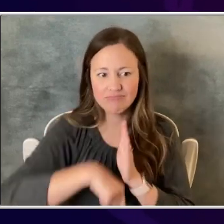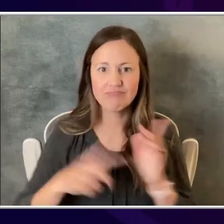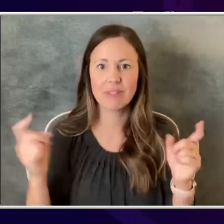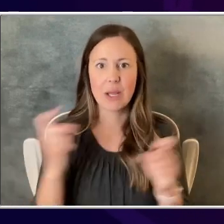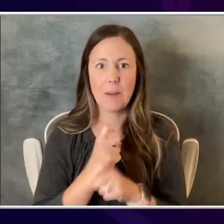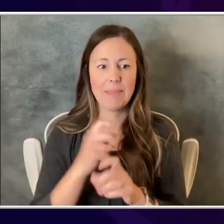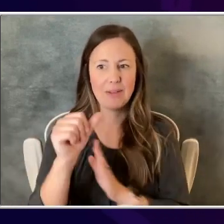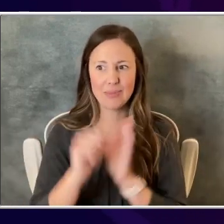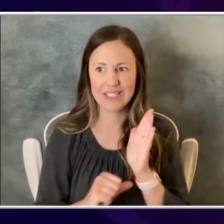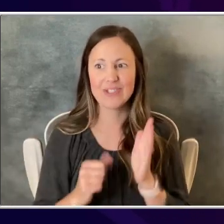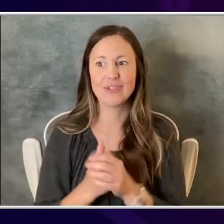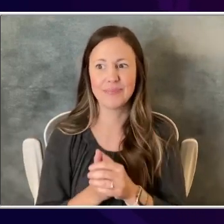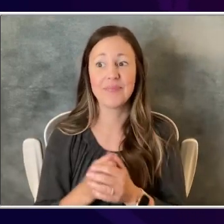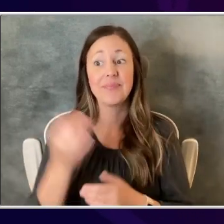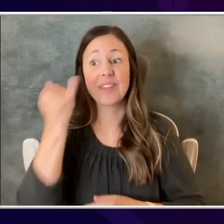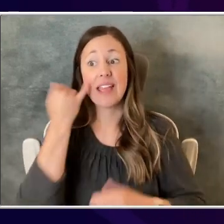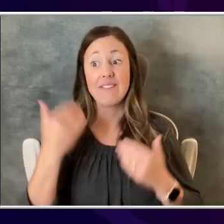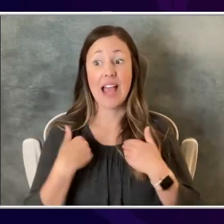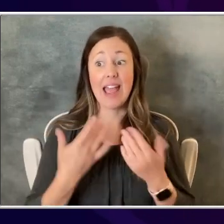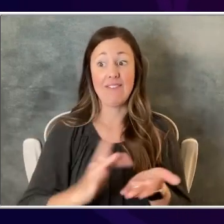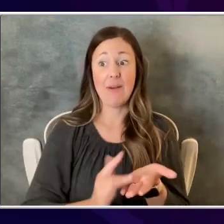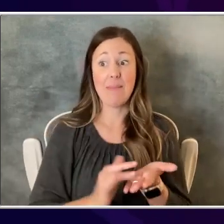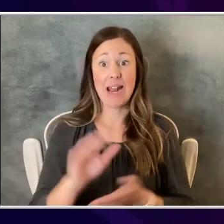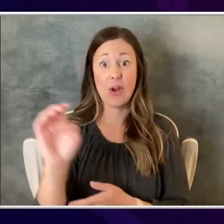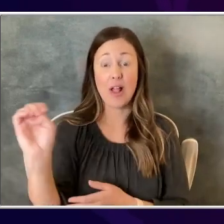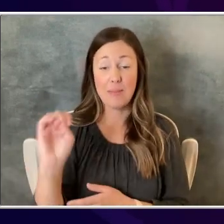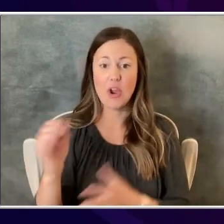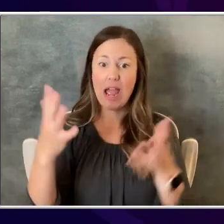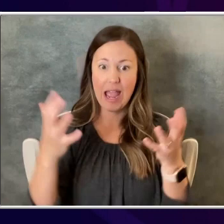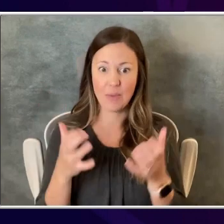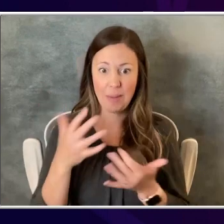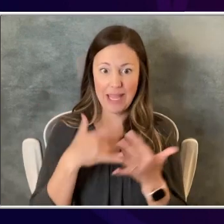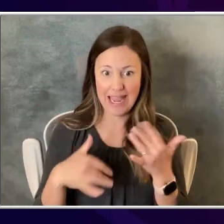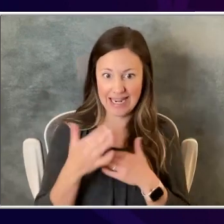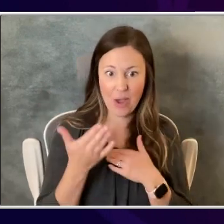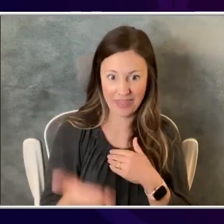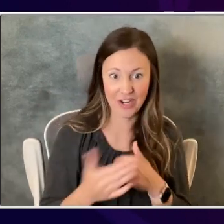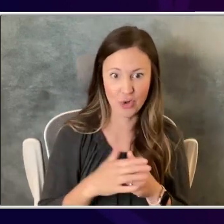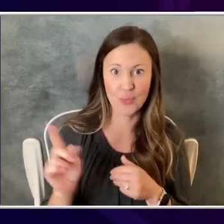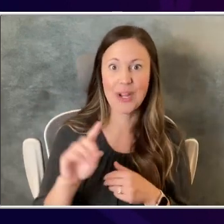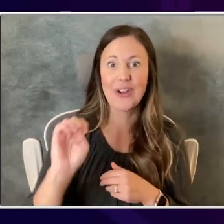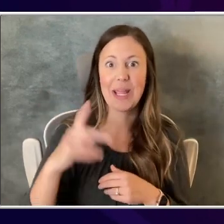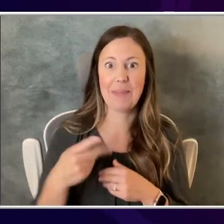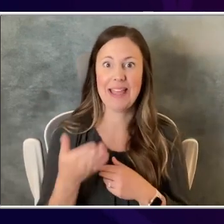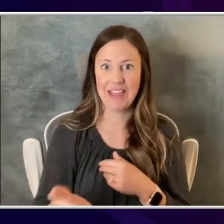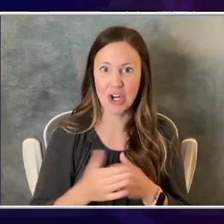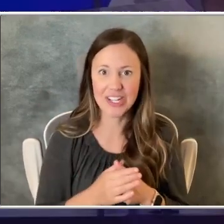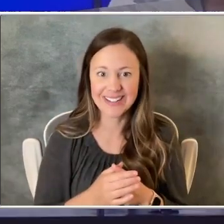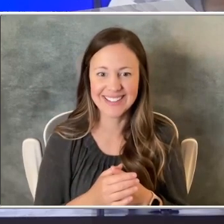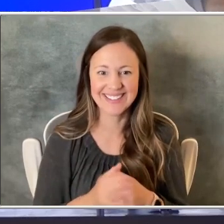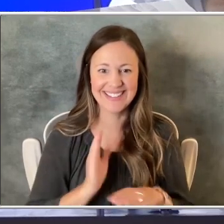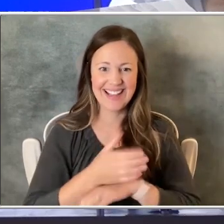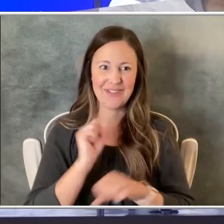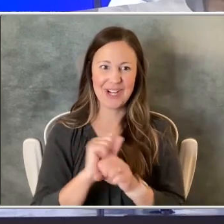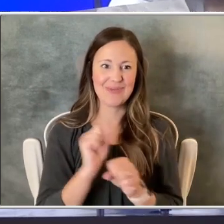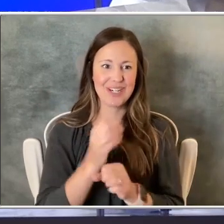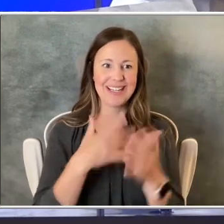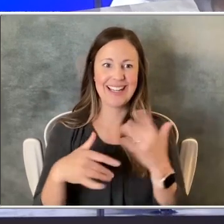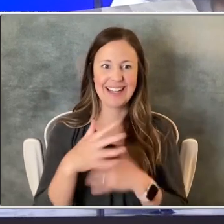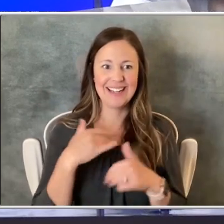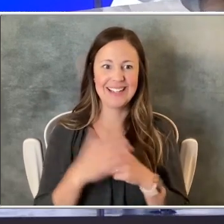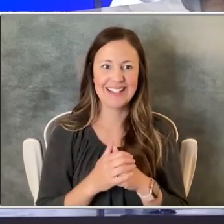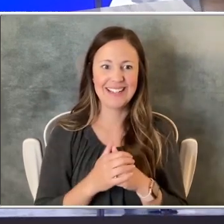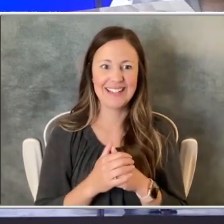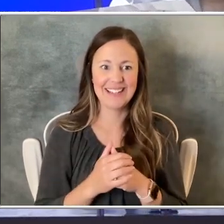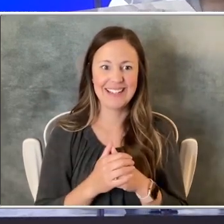patients. If I have a medical emergency, I want to be hanging out where there's EPs gathering after work just to hang out as well. Let's not have